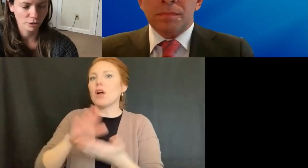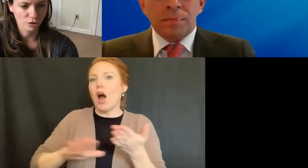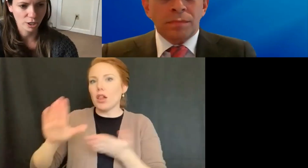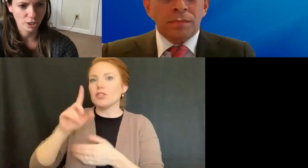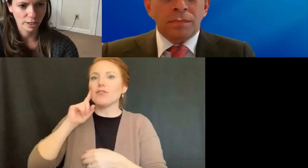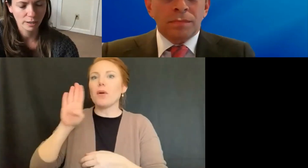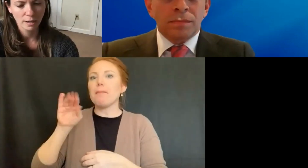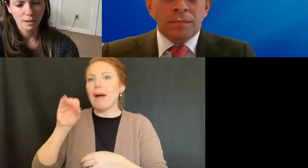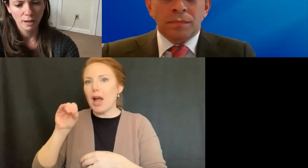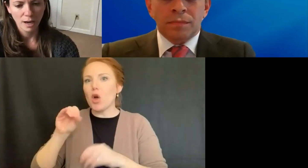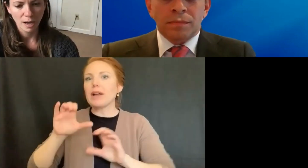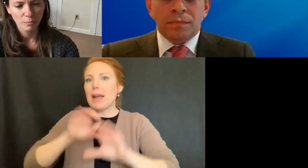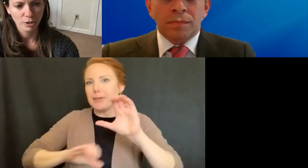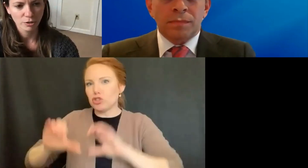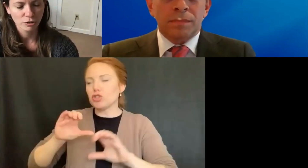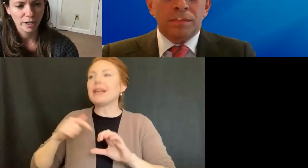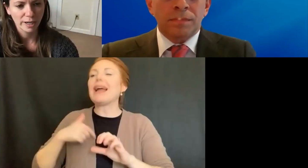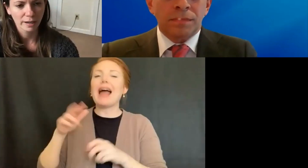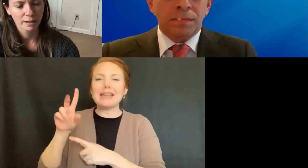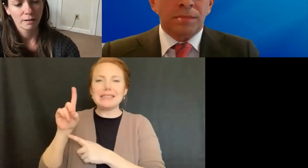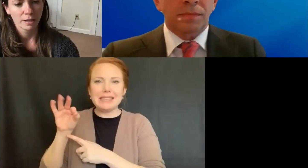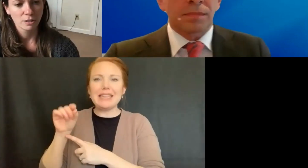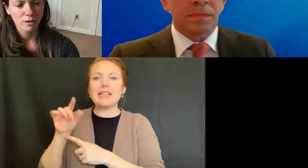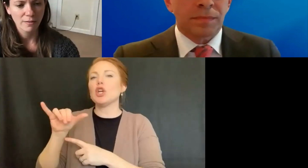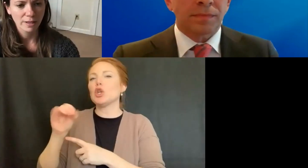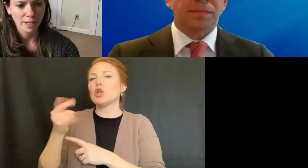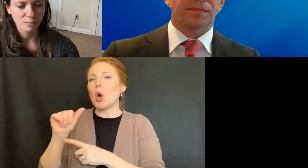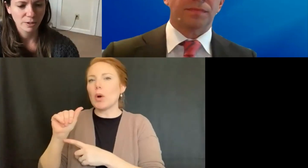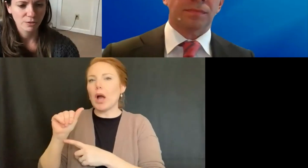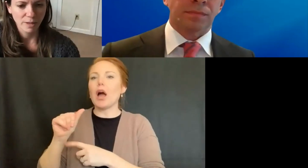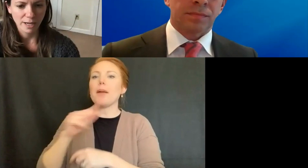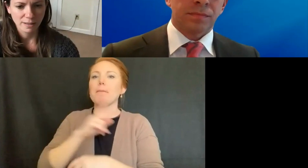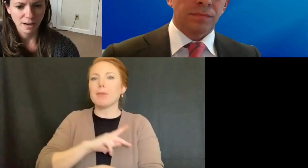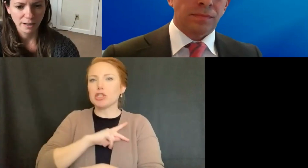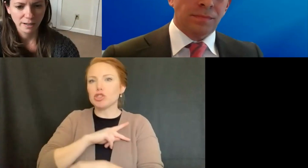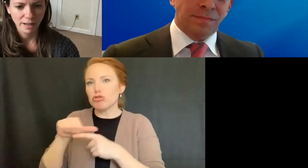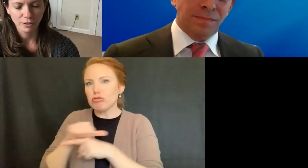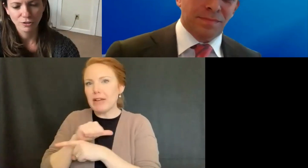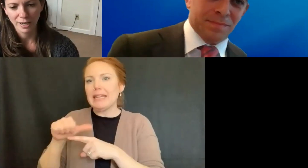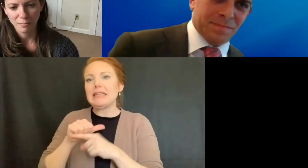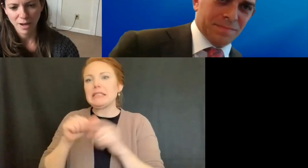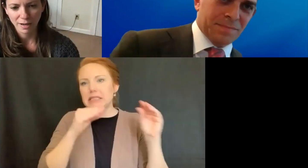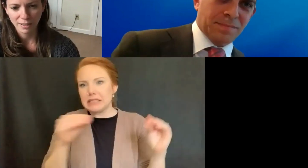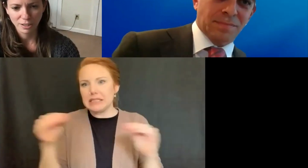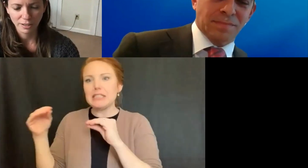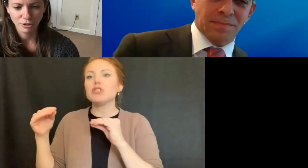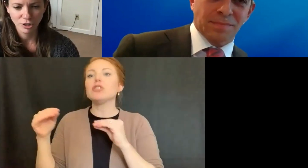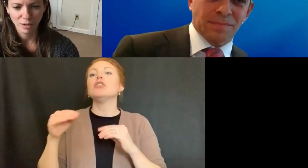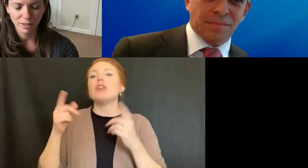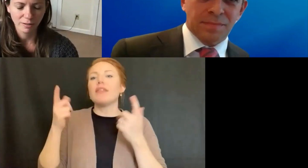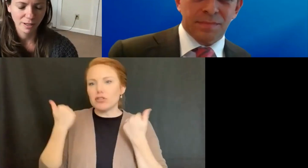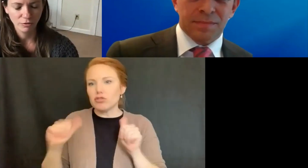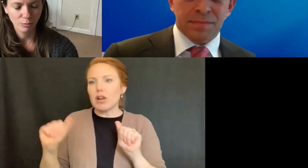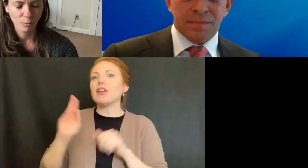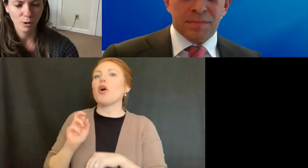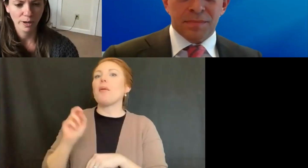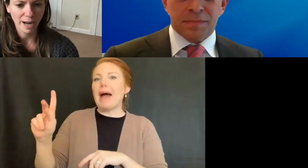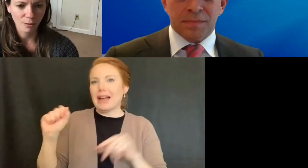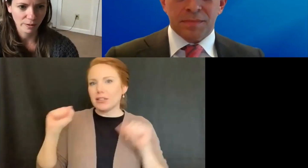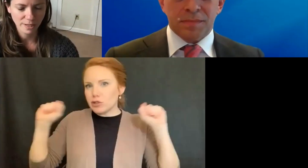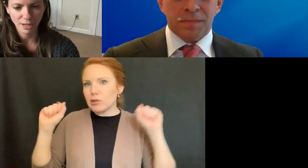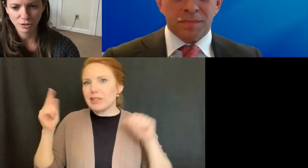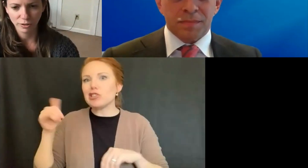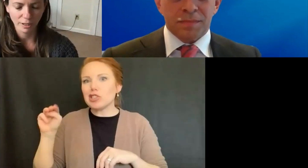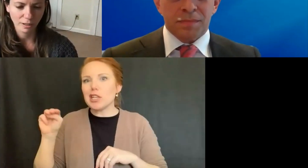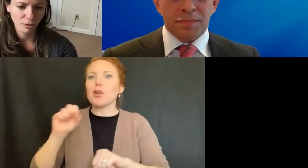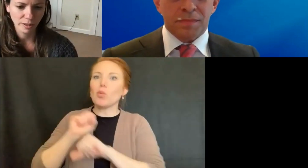yoga instruction and personal training. And so having that experience from that side and then trying to get back into the gym and work it